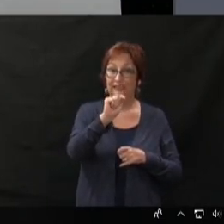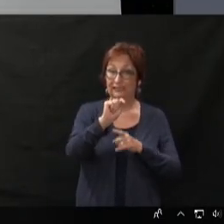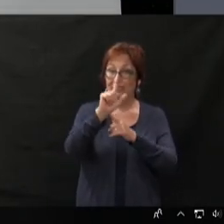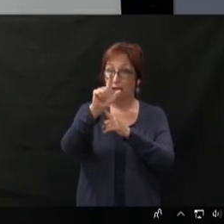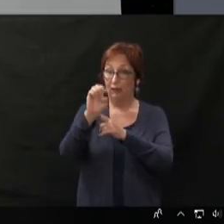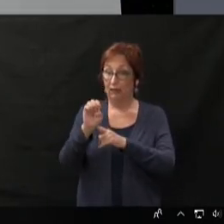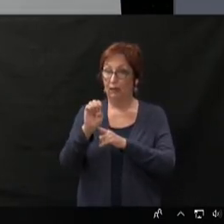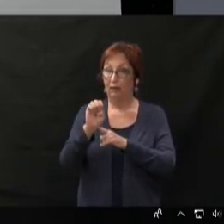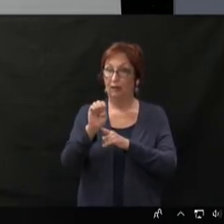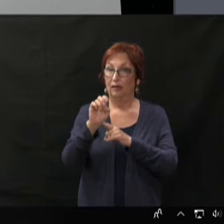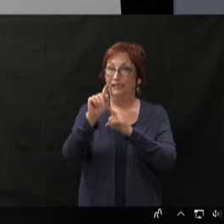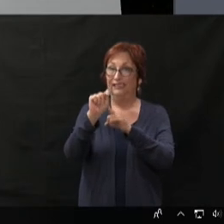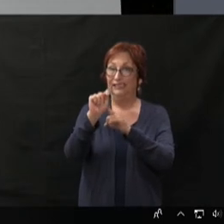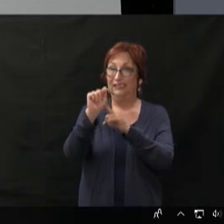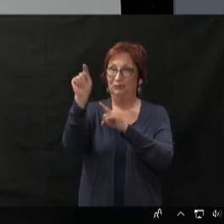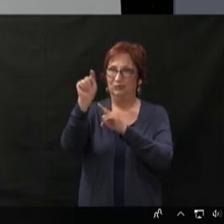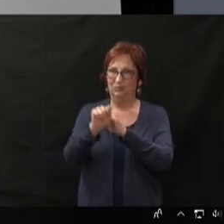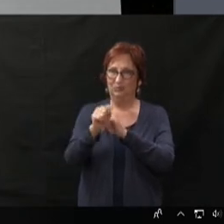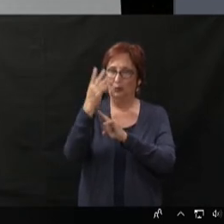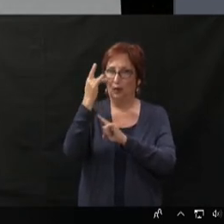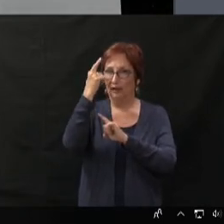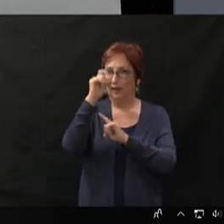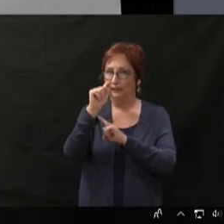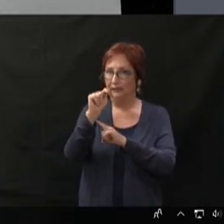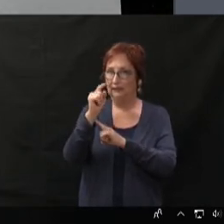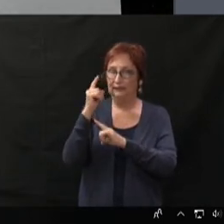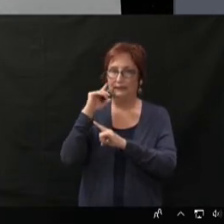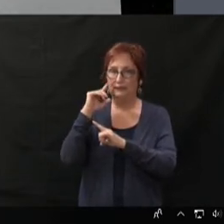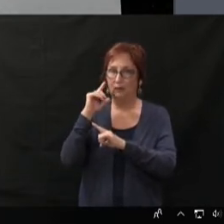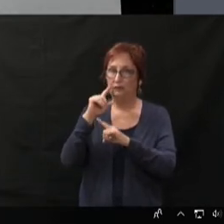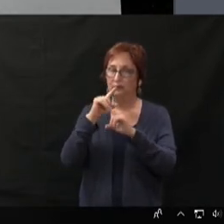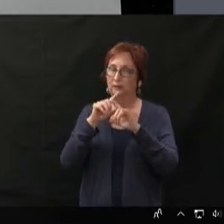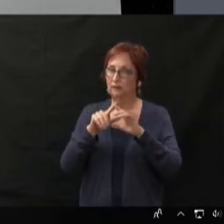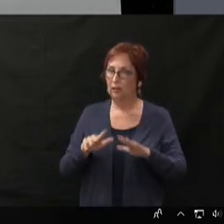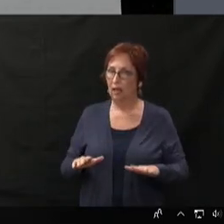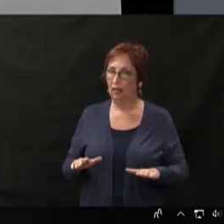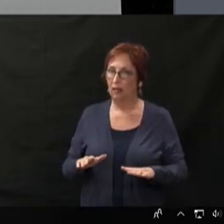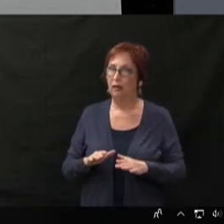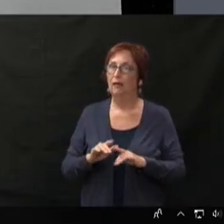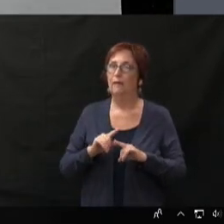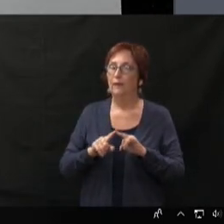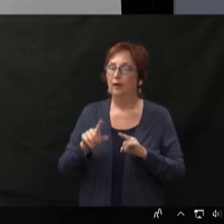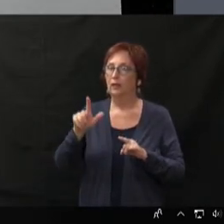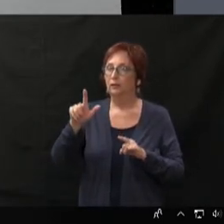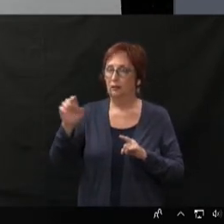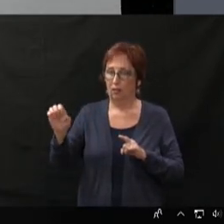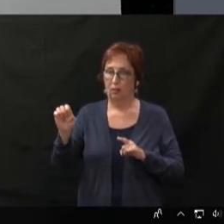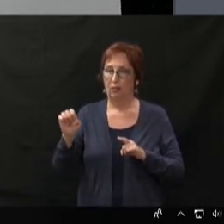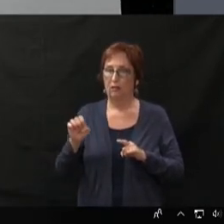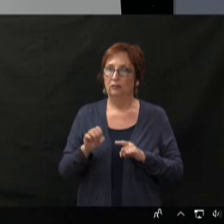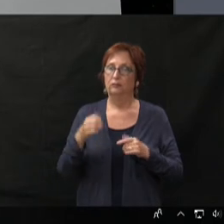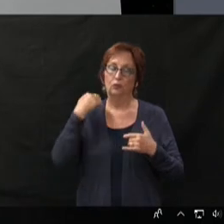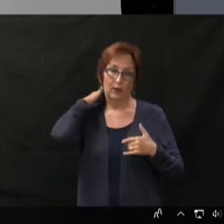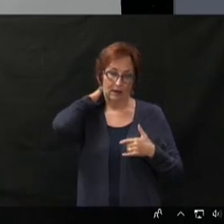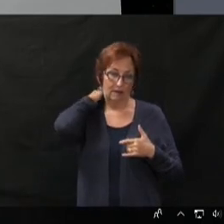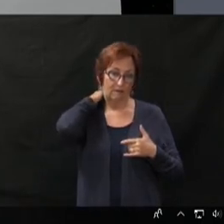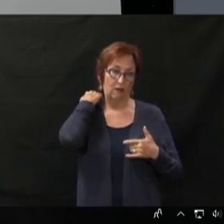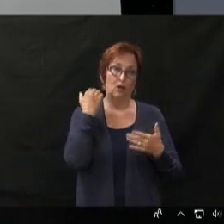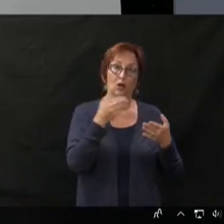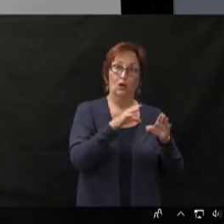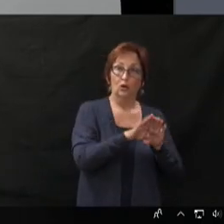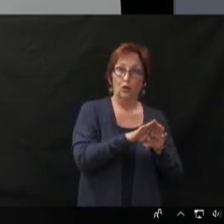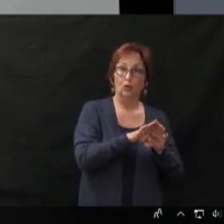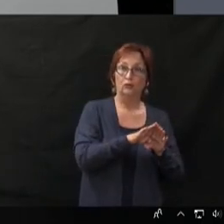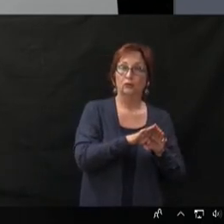marked off the T because it's silent, but it's ol for this one. And so I've got closed, ol. So